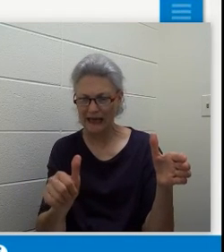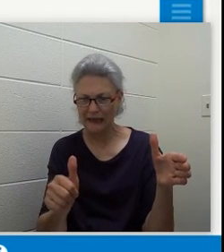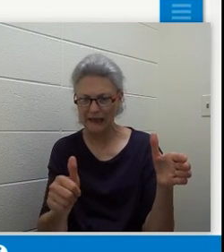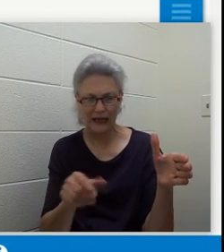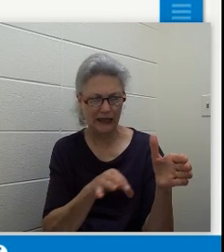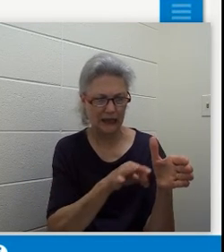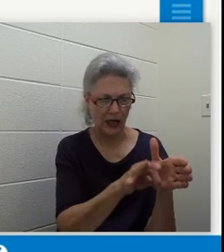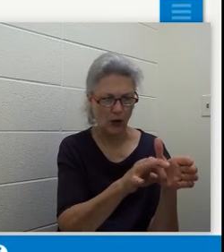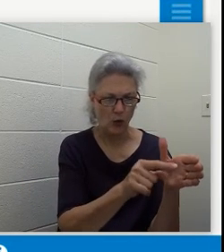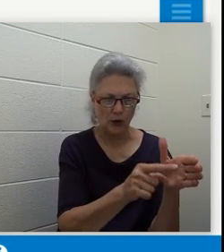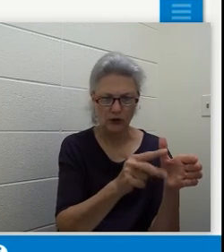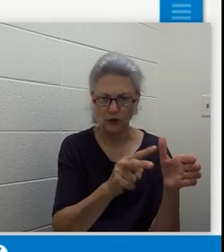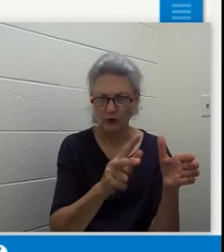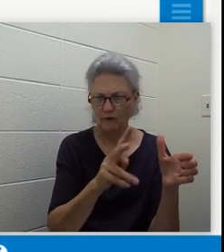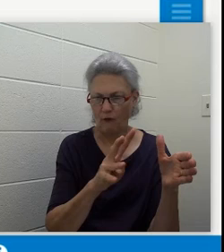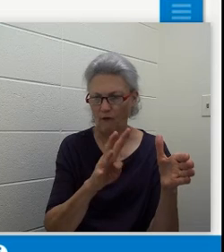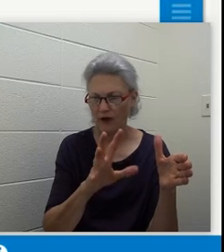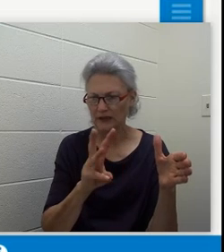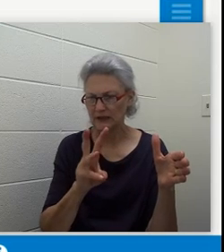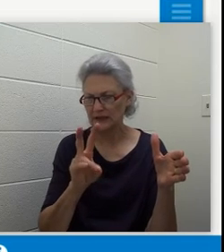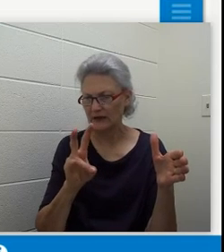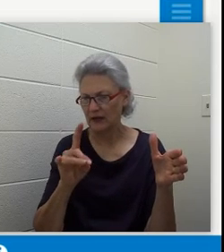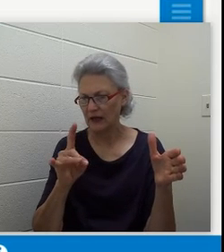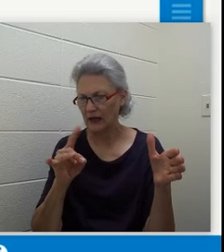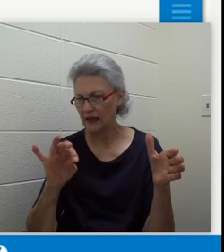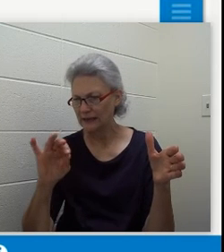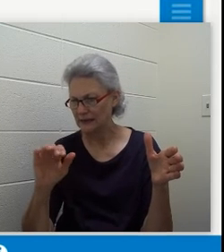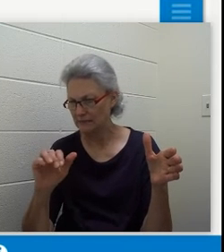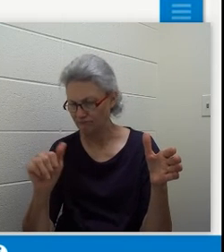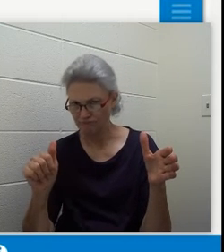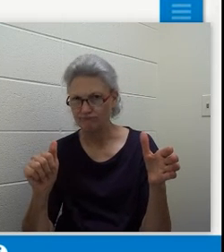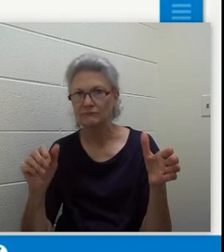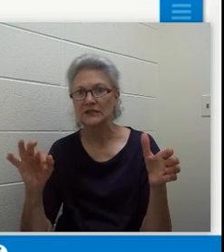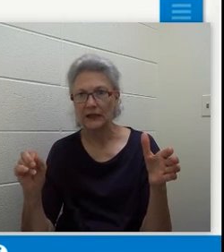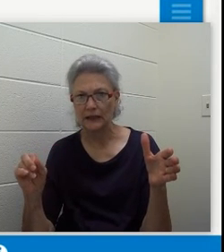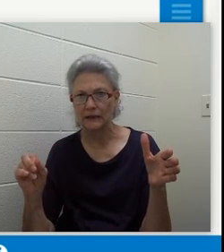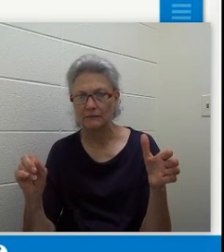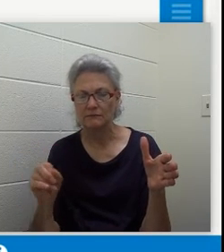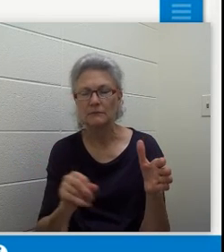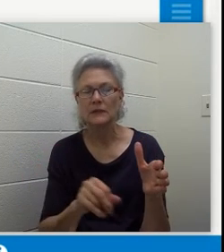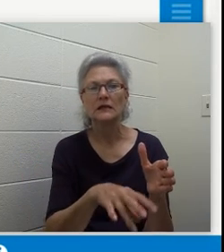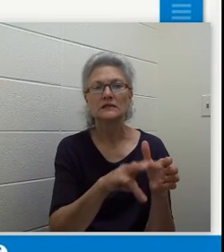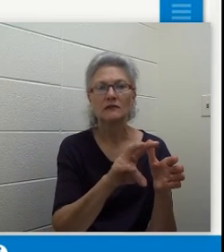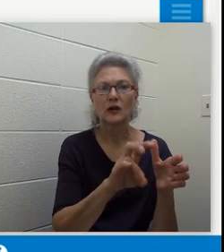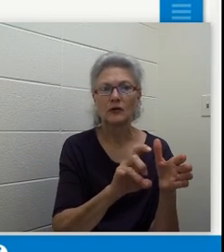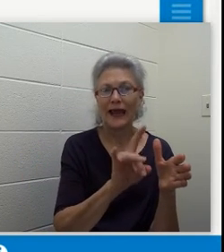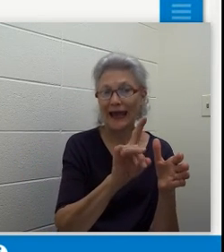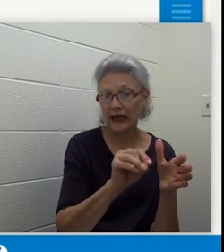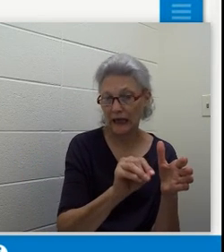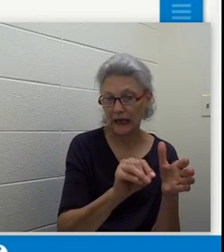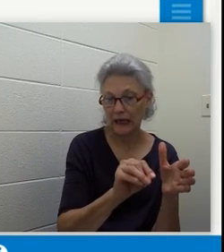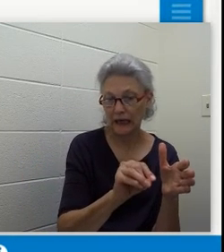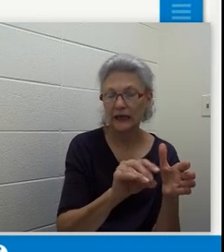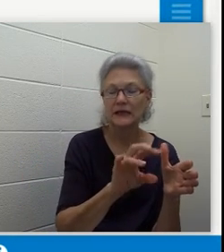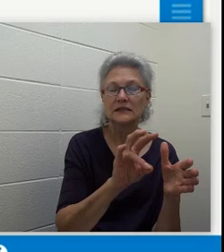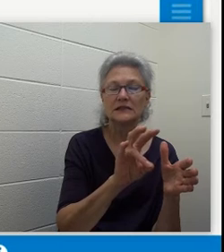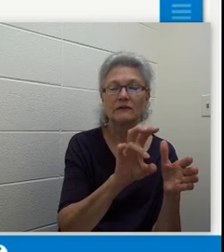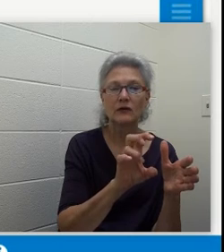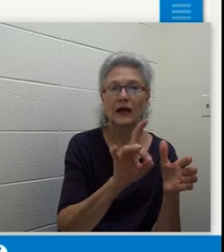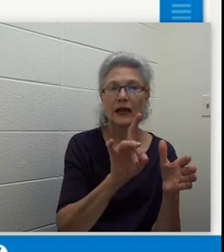way to 790 by ones. So it's 780, 781,